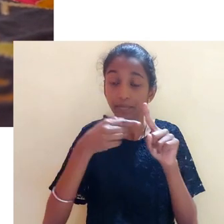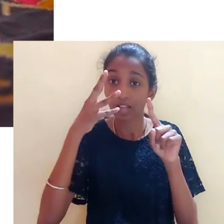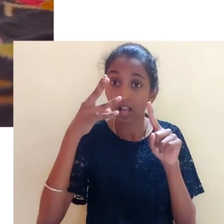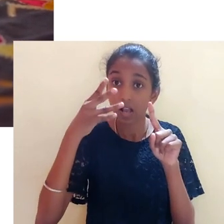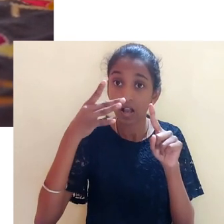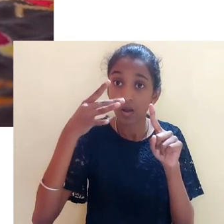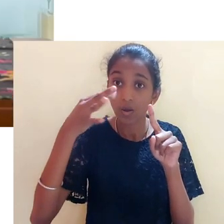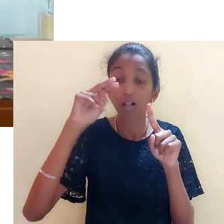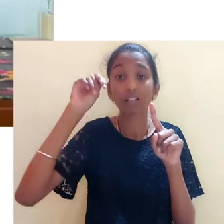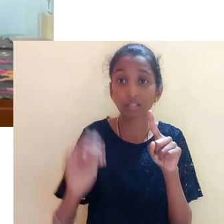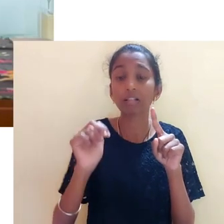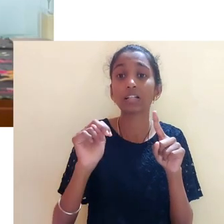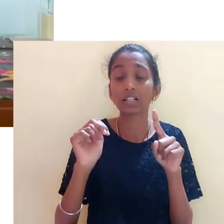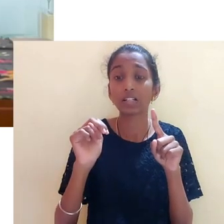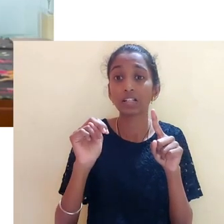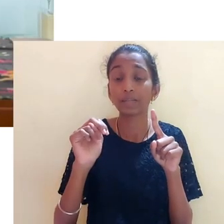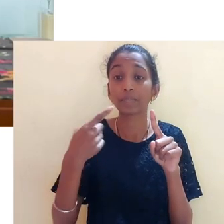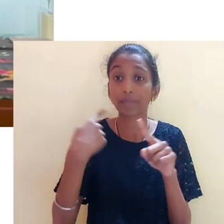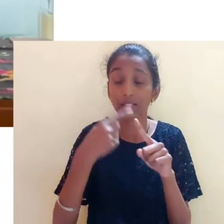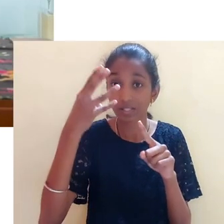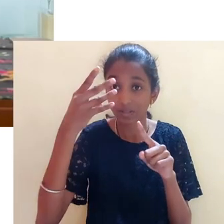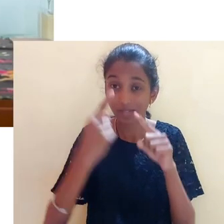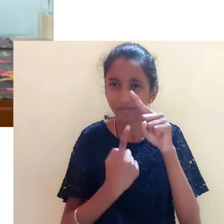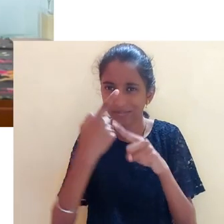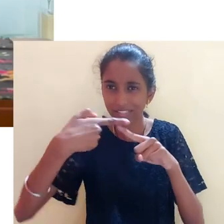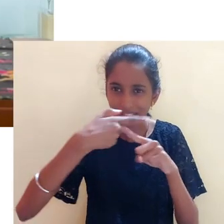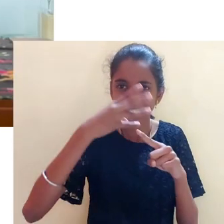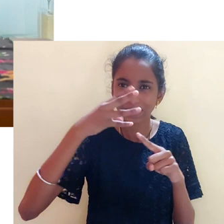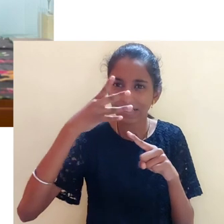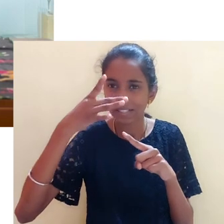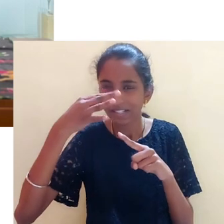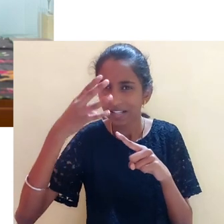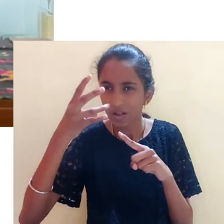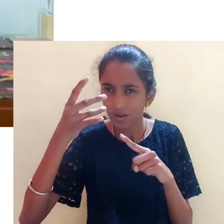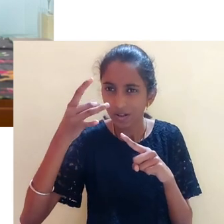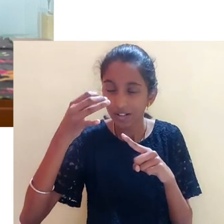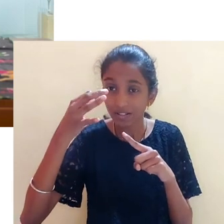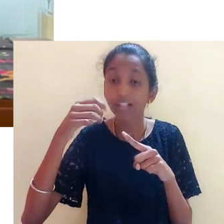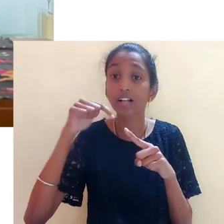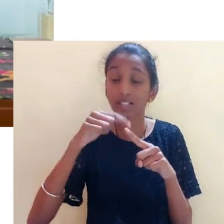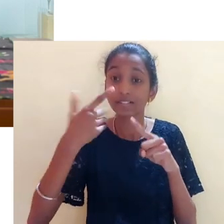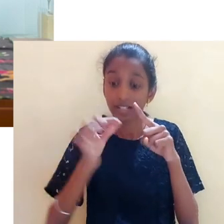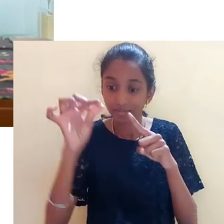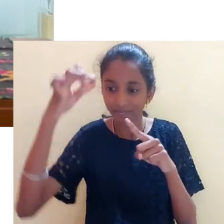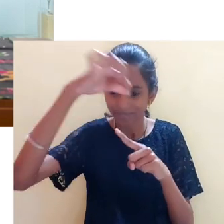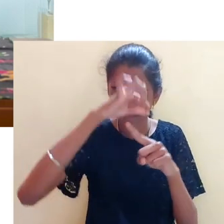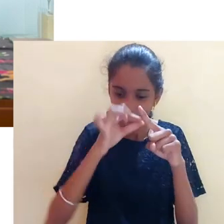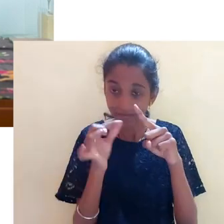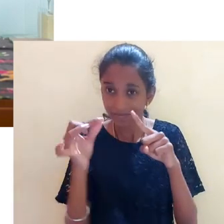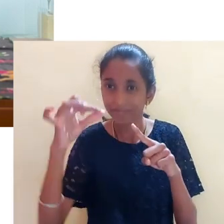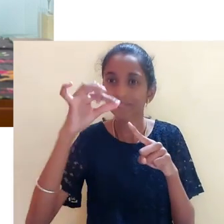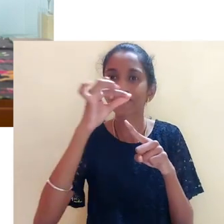this base cloth. Like, and they count the warp and the weft, you know, as they kind of draw the figure or stitch